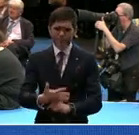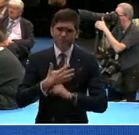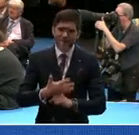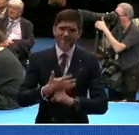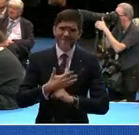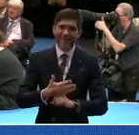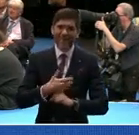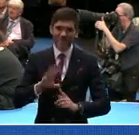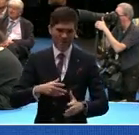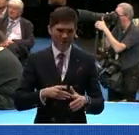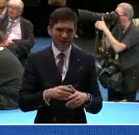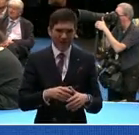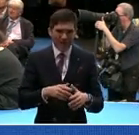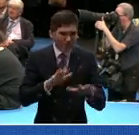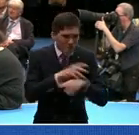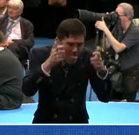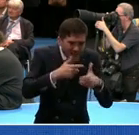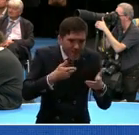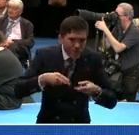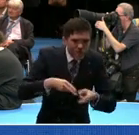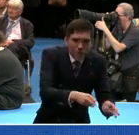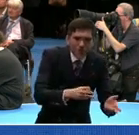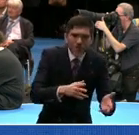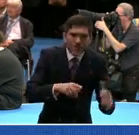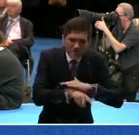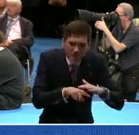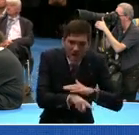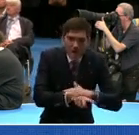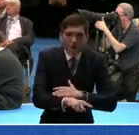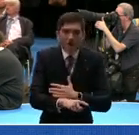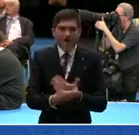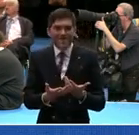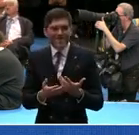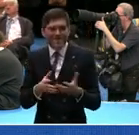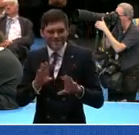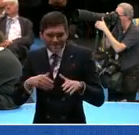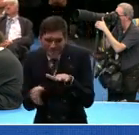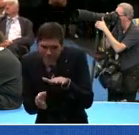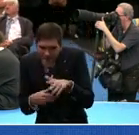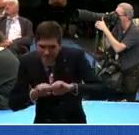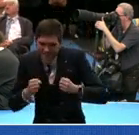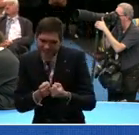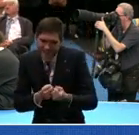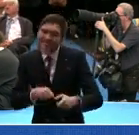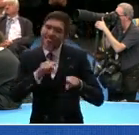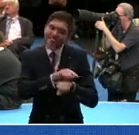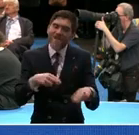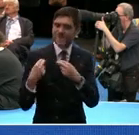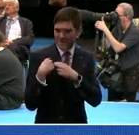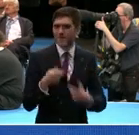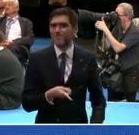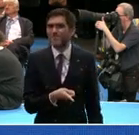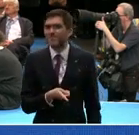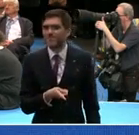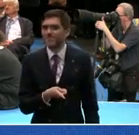parallel illegal routes to asylum facilitated by smuggling gangs. Labour would have you believe